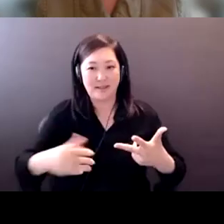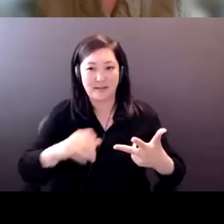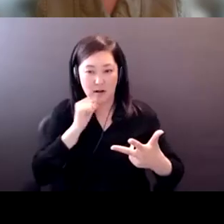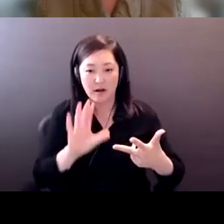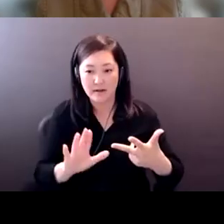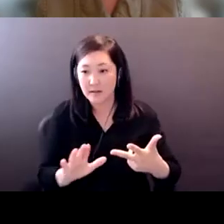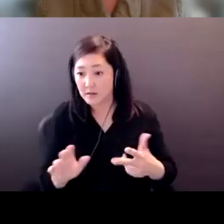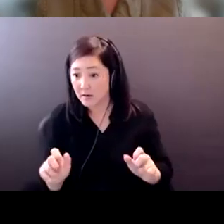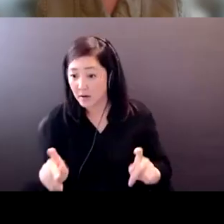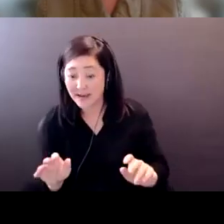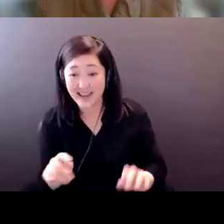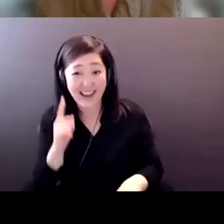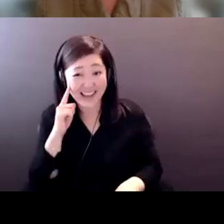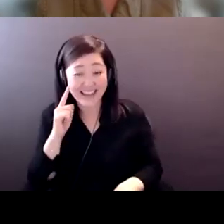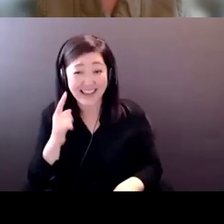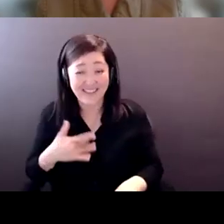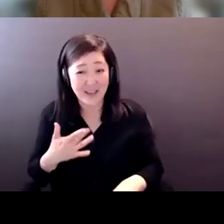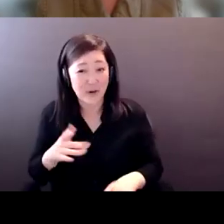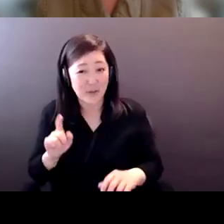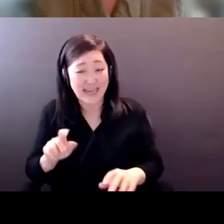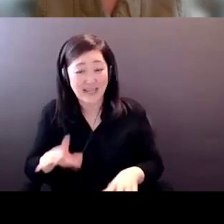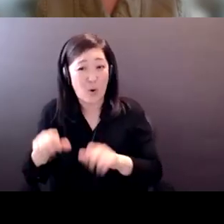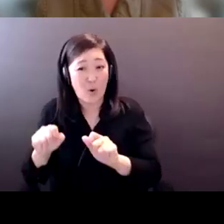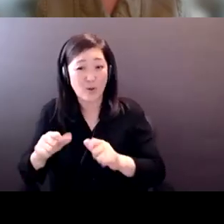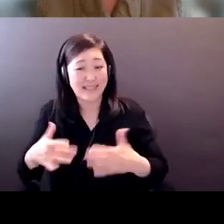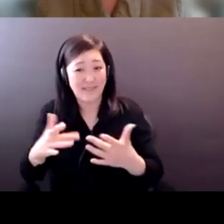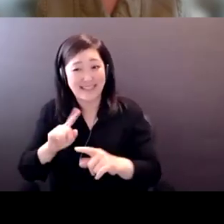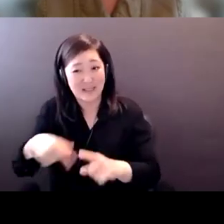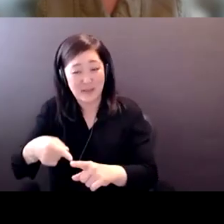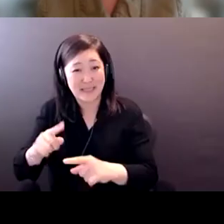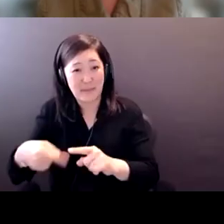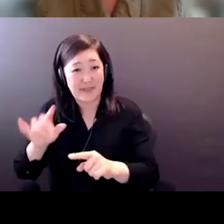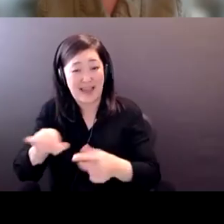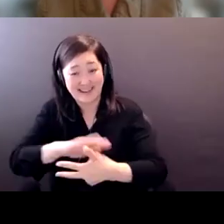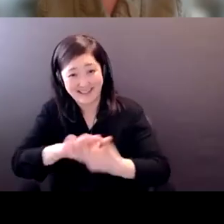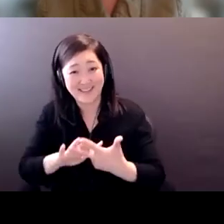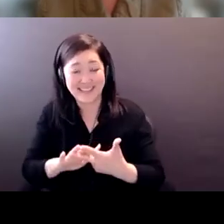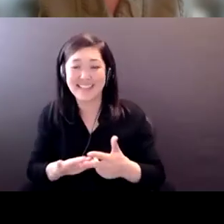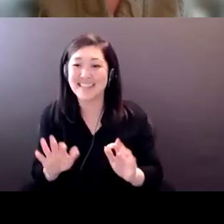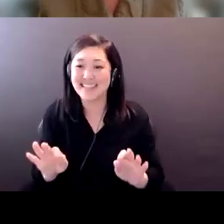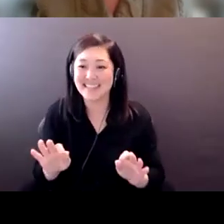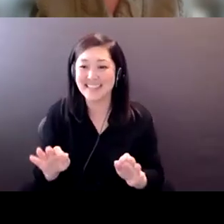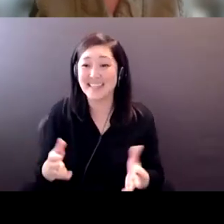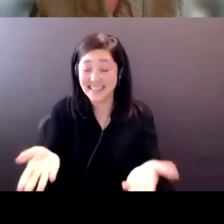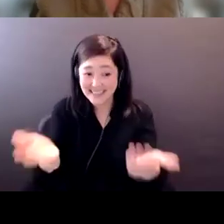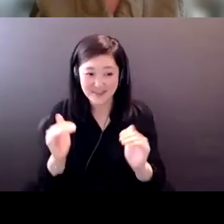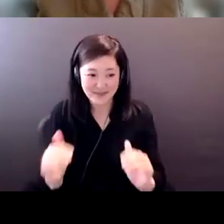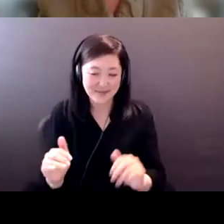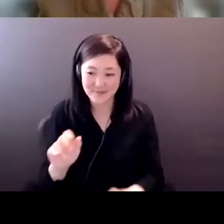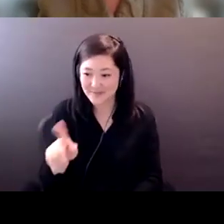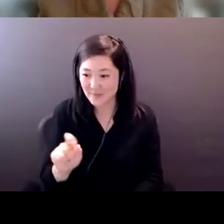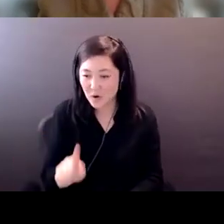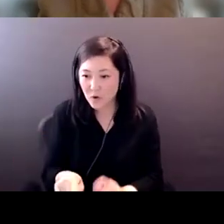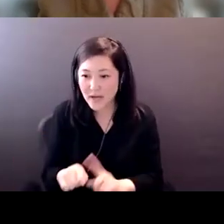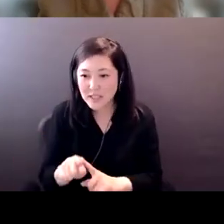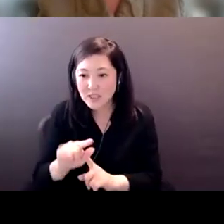like we should almost have an event just to talk about this. I want to hear everything. Okay, let's move on to Joanne